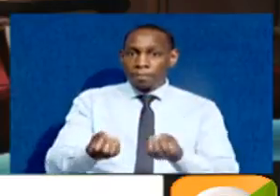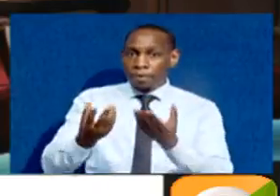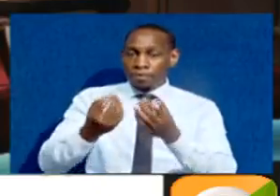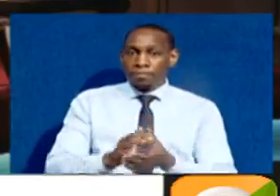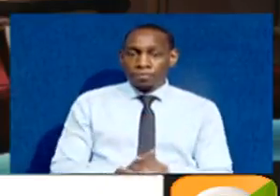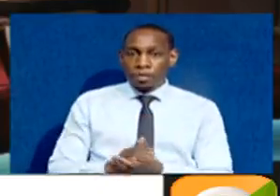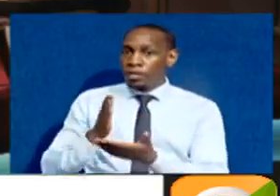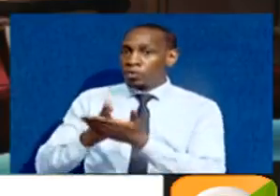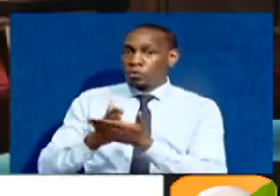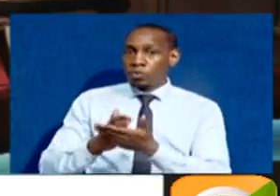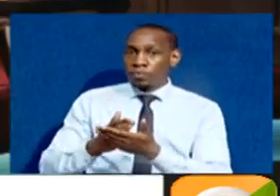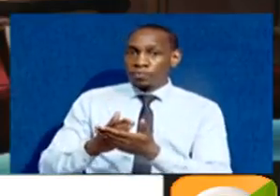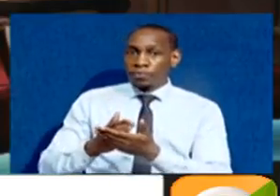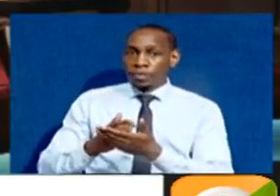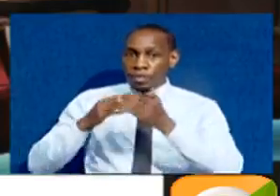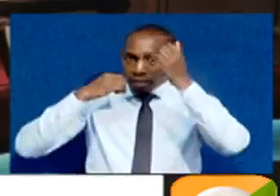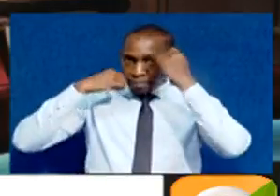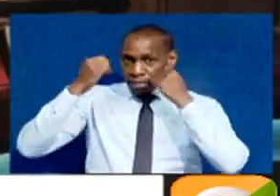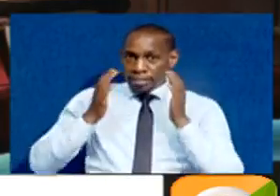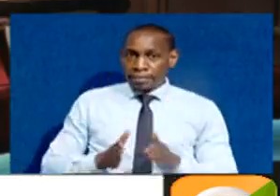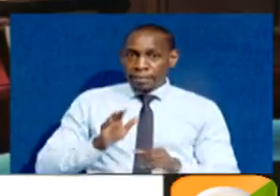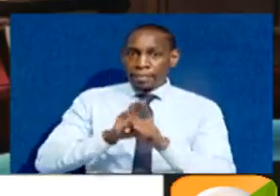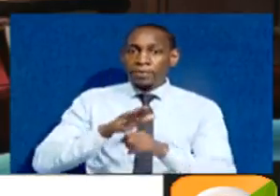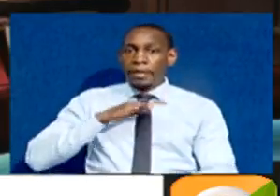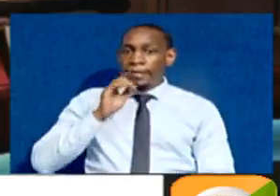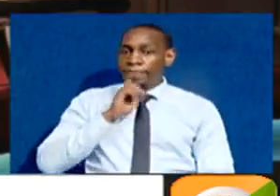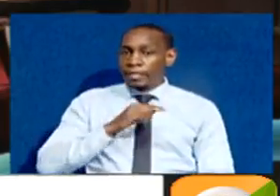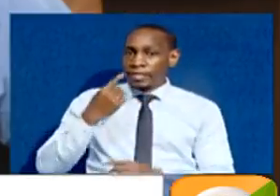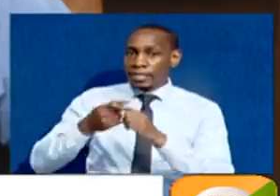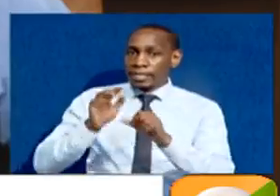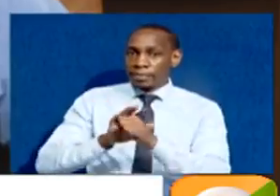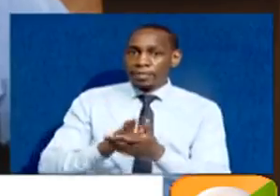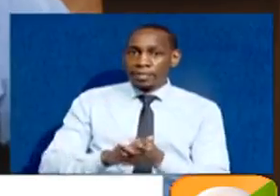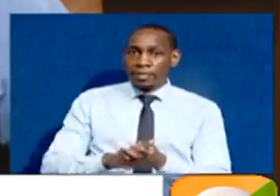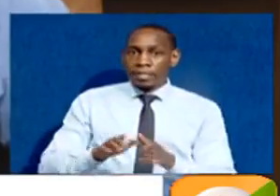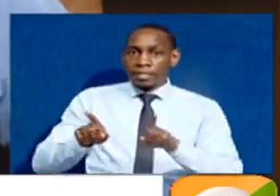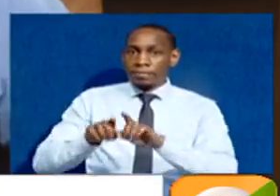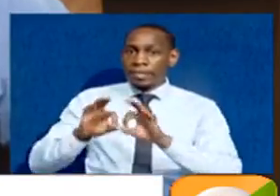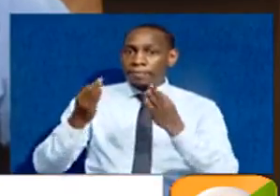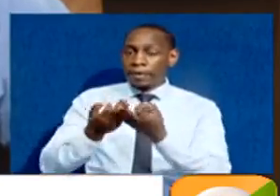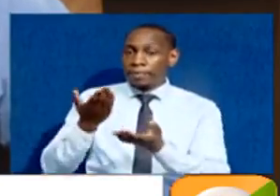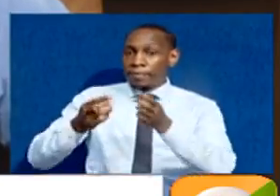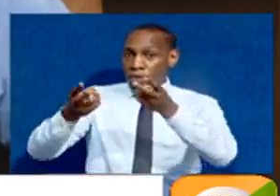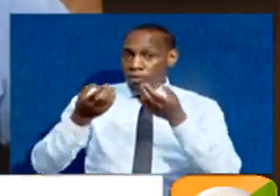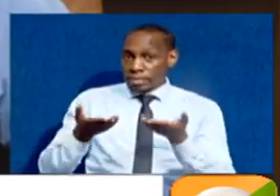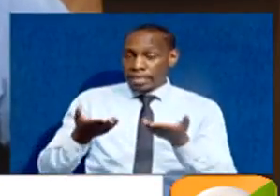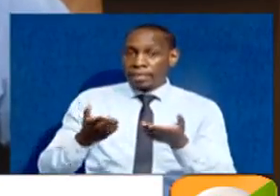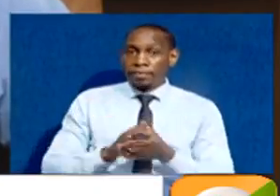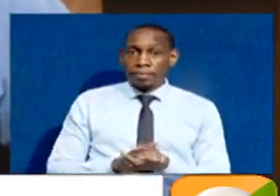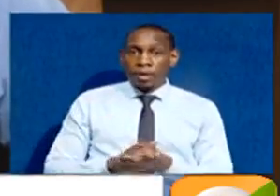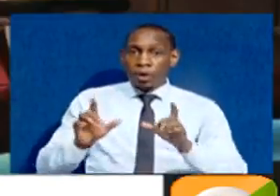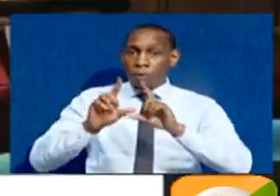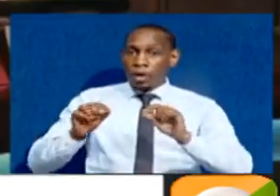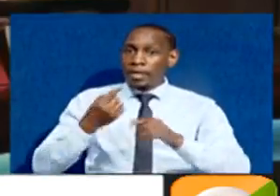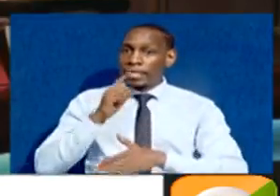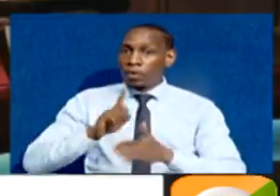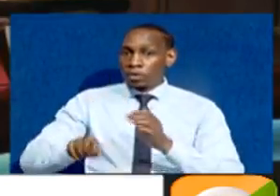there's been a lot of fallen soldiers in the last 10 years absolutely and the fallen soldiers families are probably watching you right now generally what